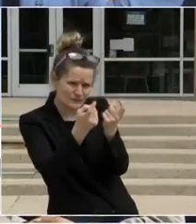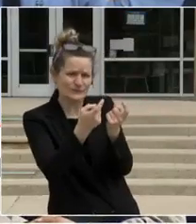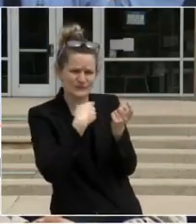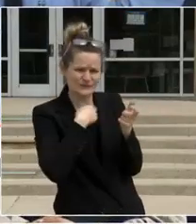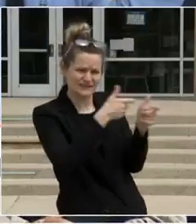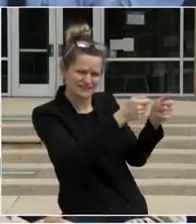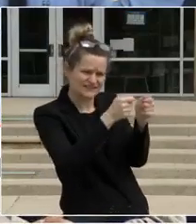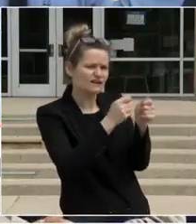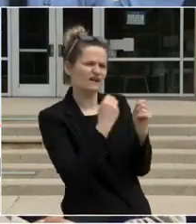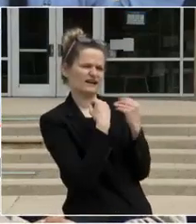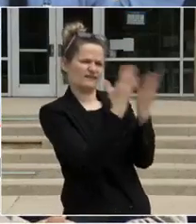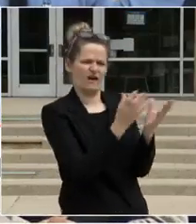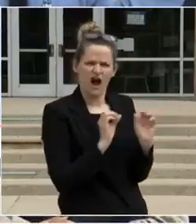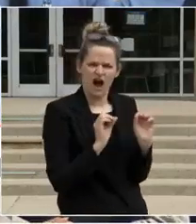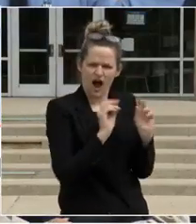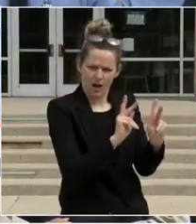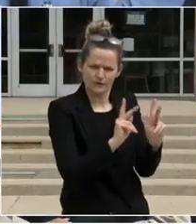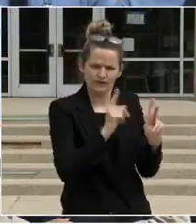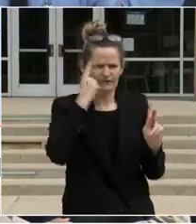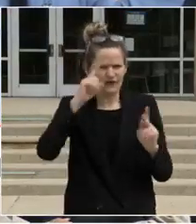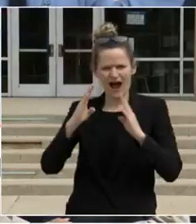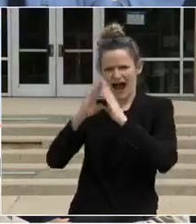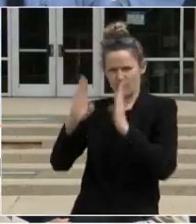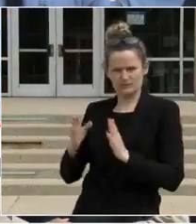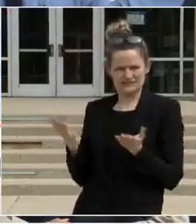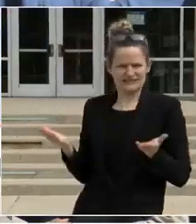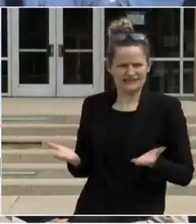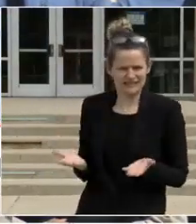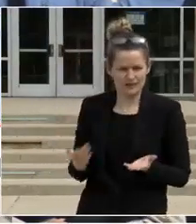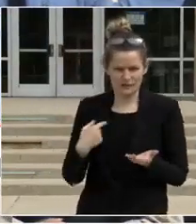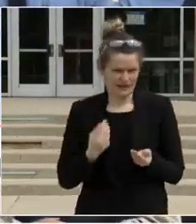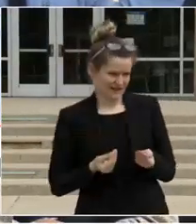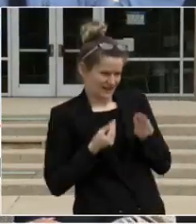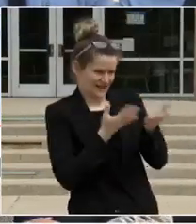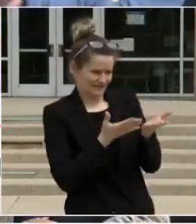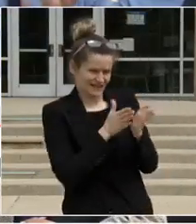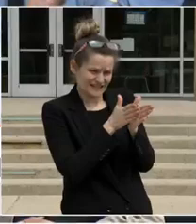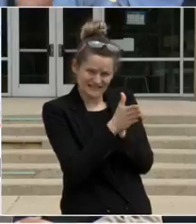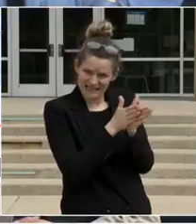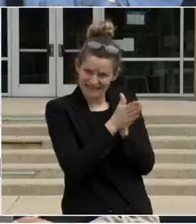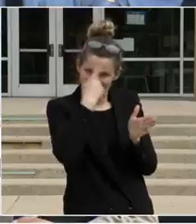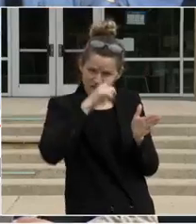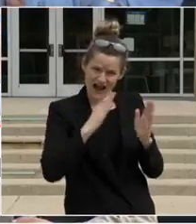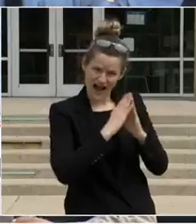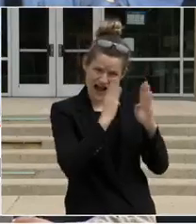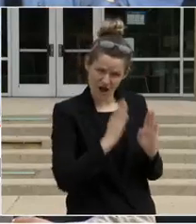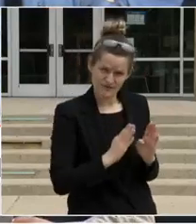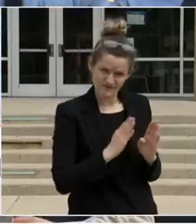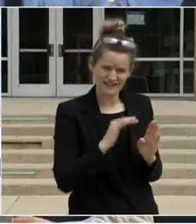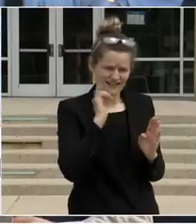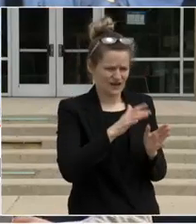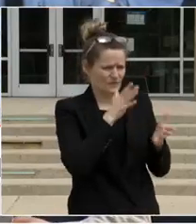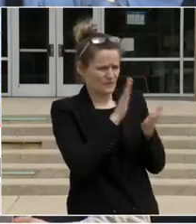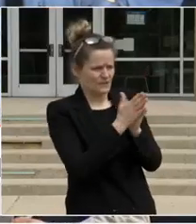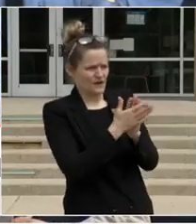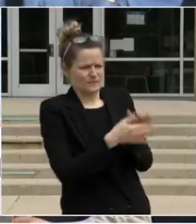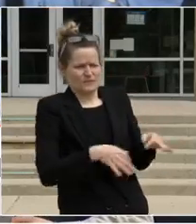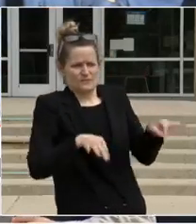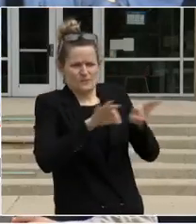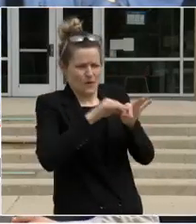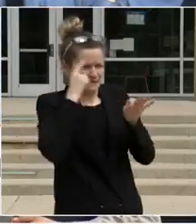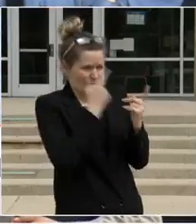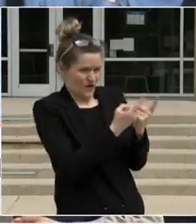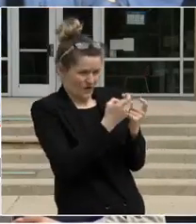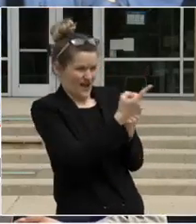But offering them a housing incentive is also something that's very, very, very important to moving this process forward.